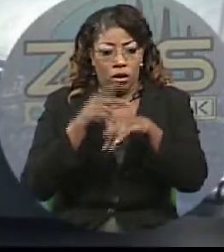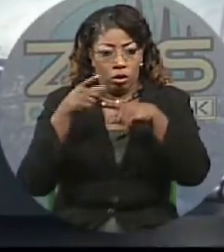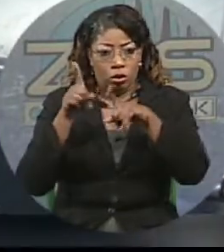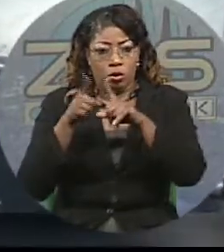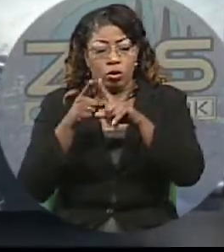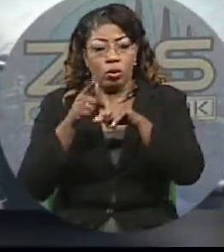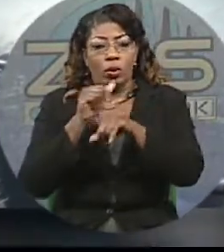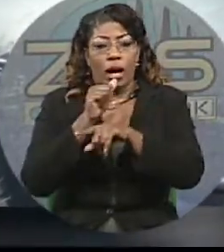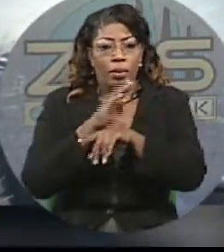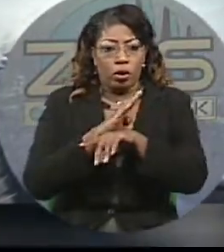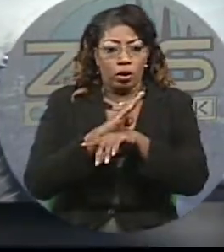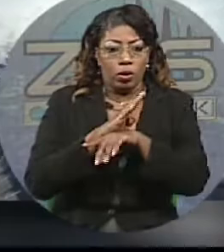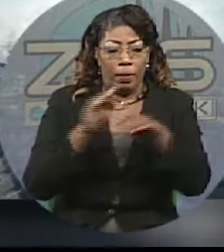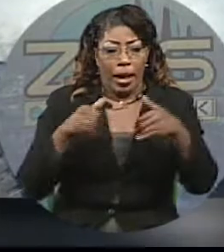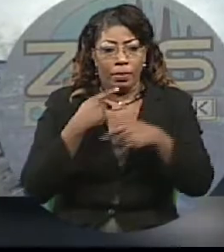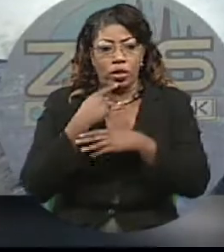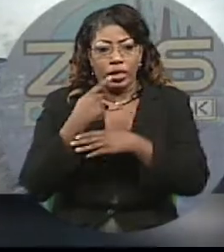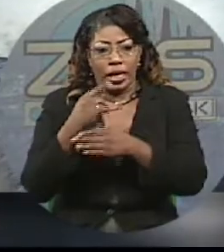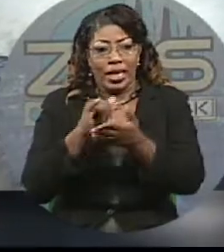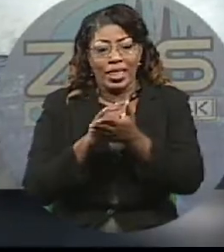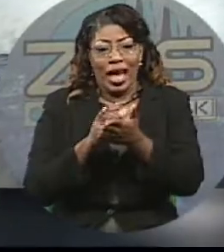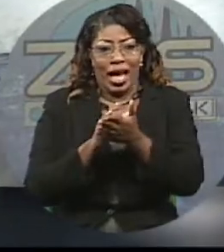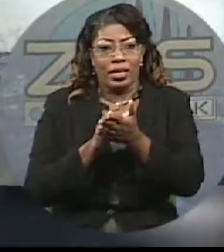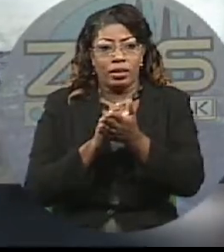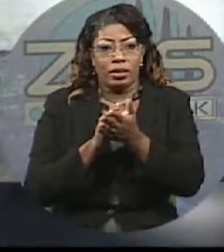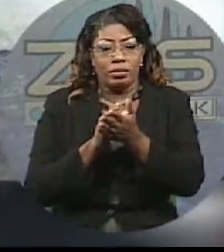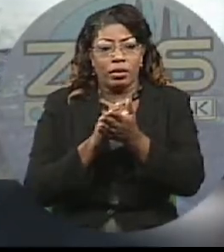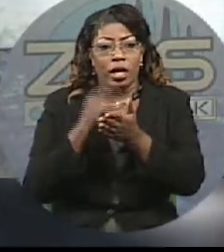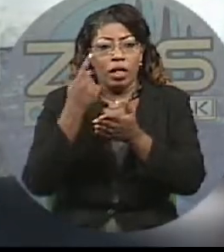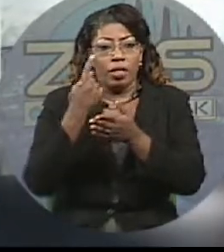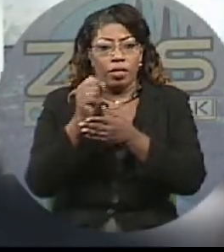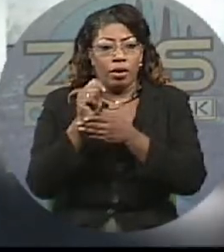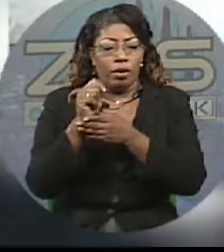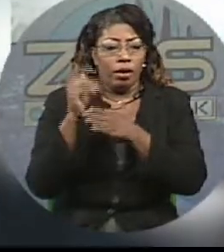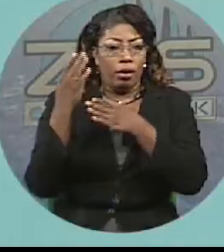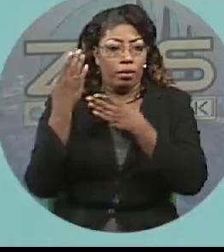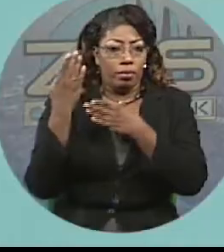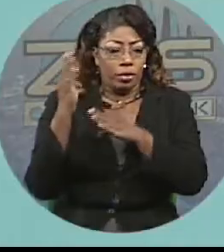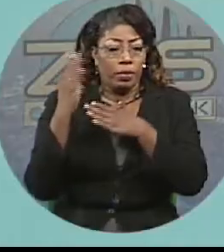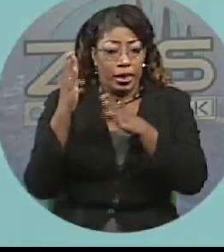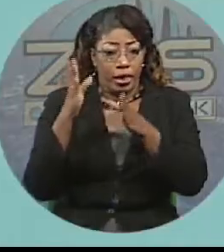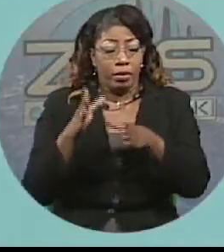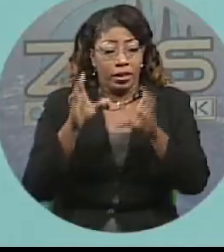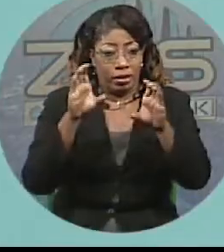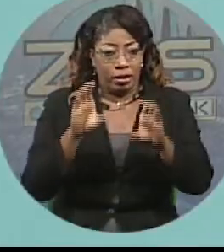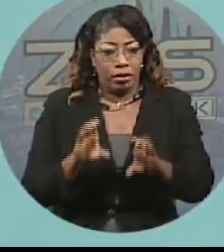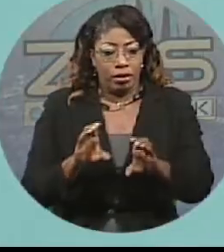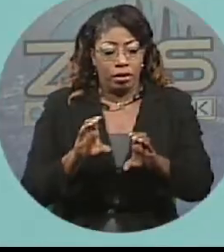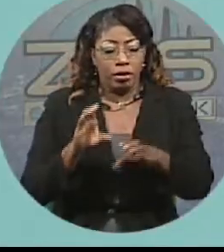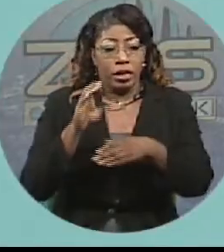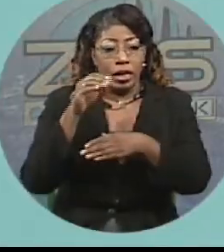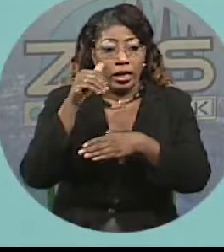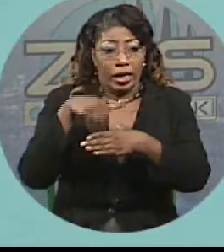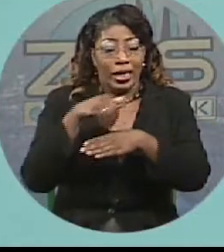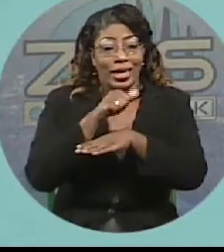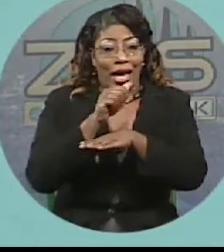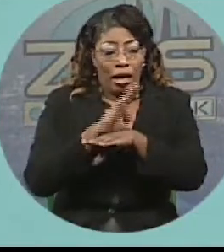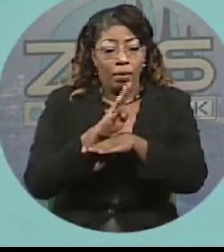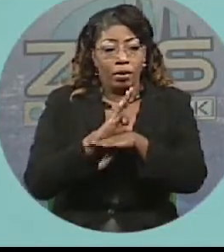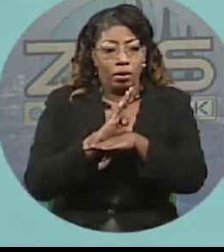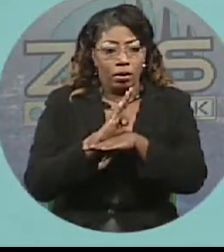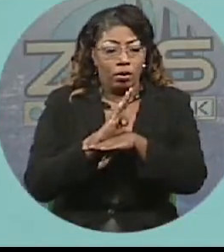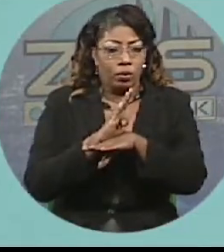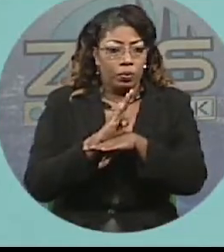Abaco. I'm pleased to say that the Bahamian citizens that are in Abaco is giving